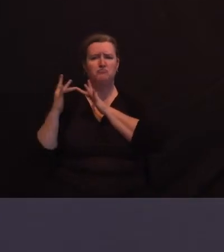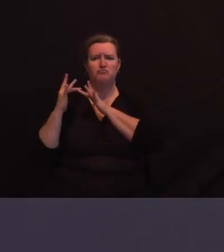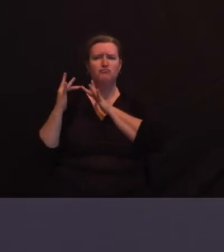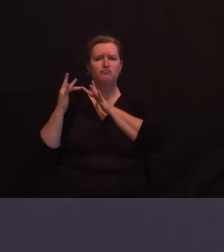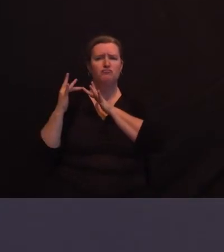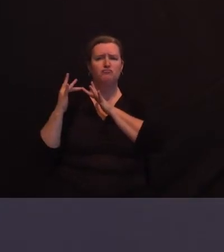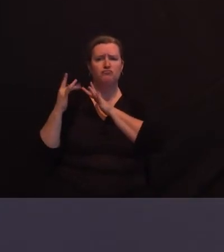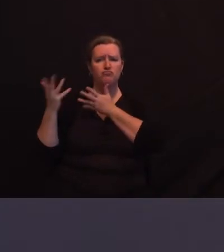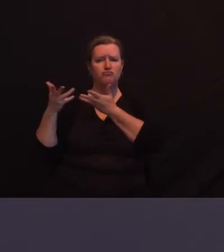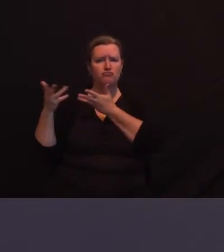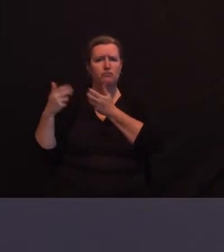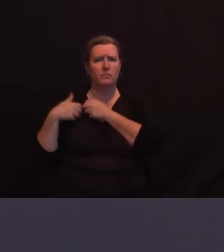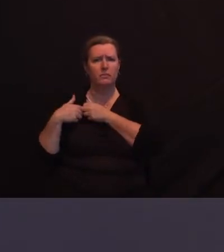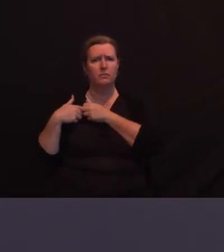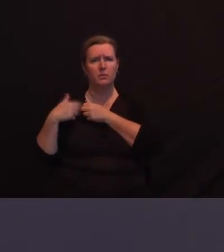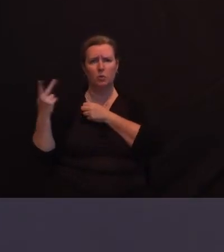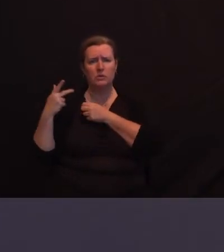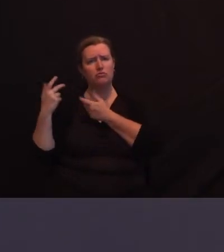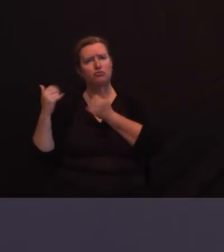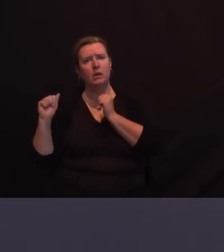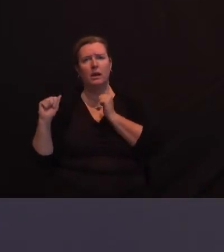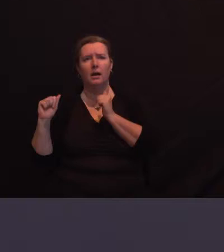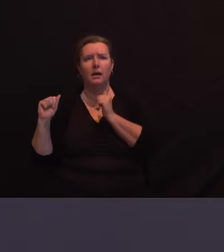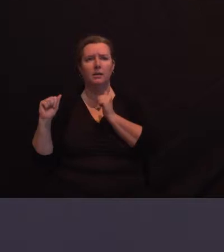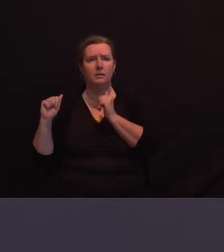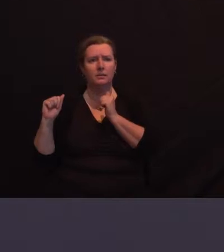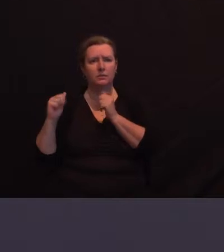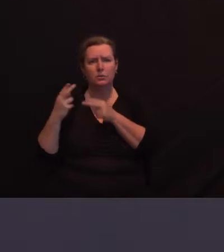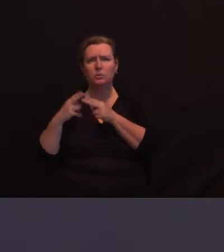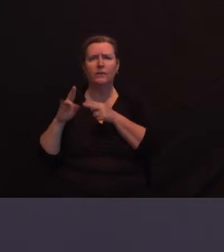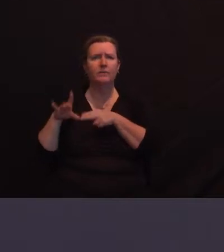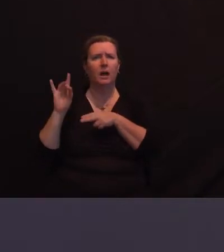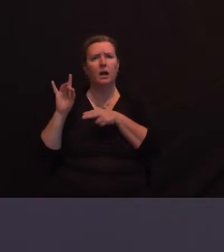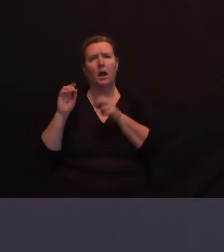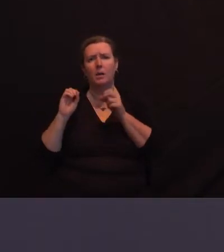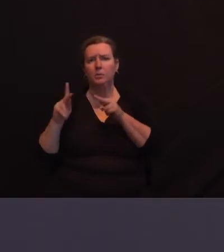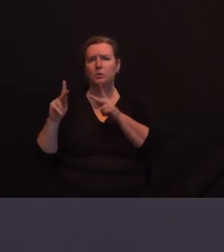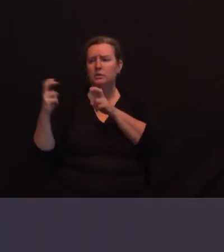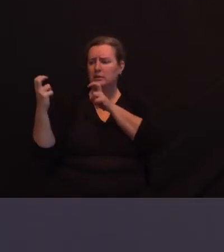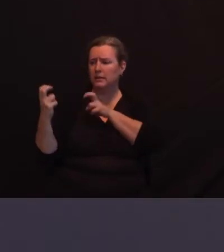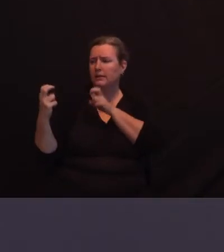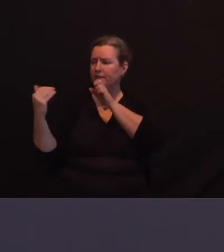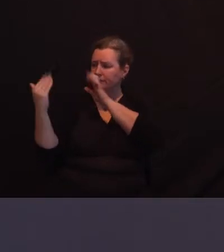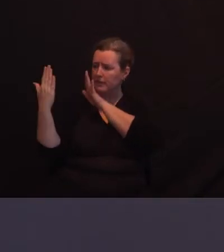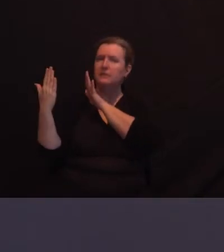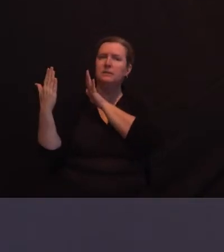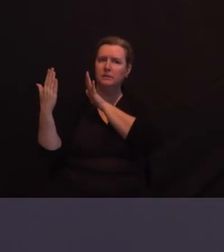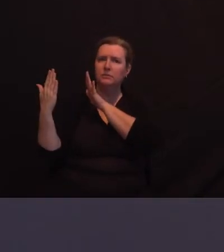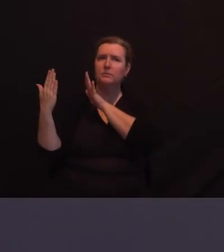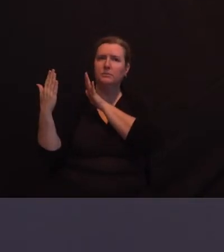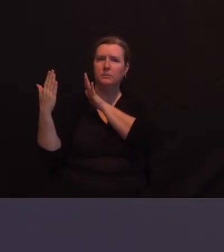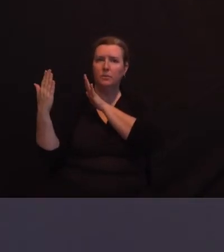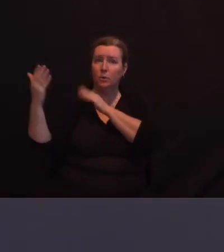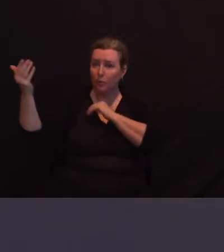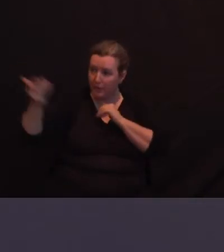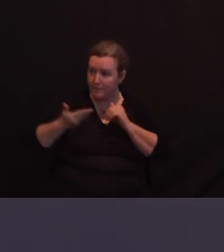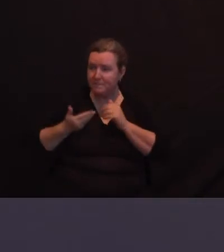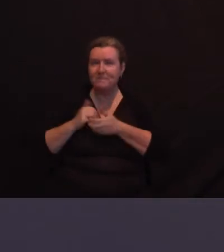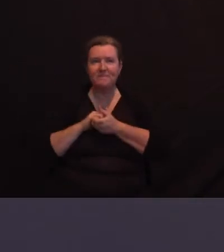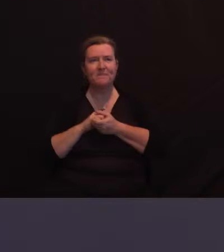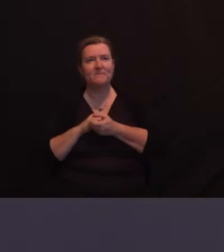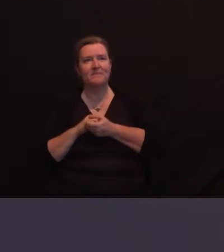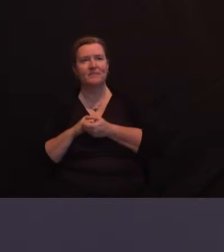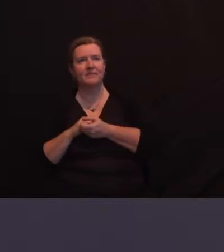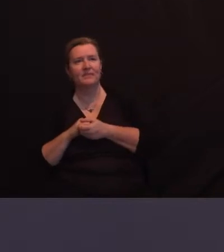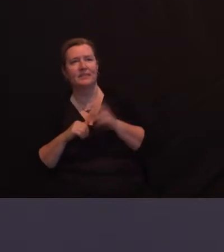and we are trying to, as soon as we can, find an opportunity to sit face to face. Welcome aboard. Dave, you get to bring us home